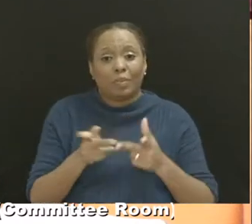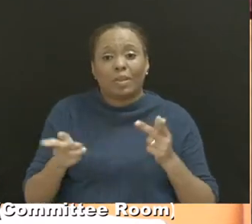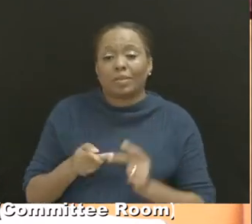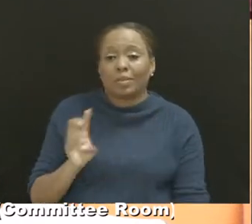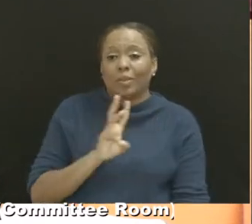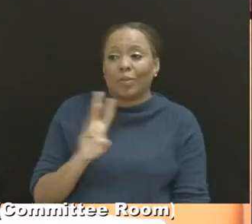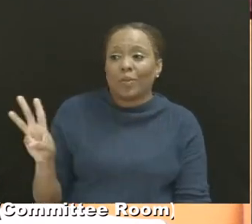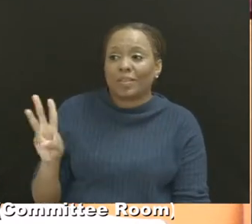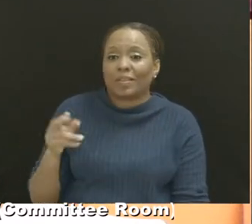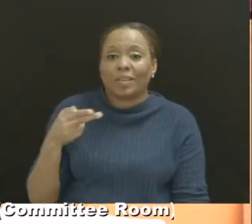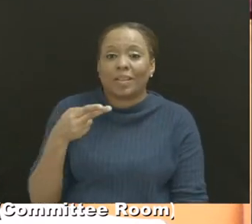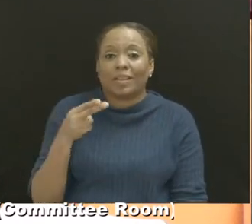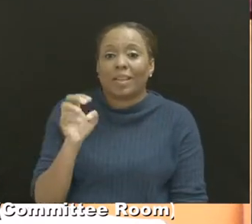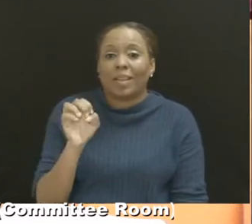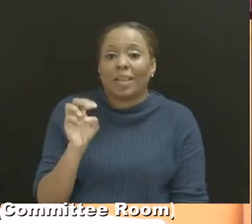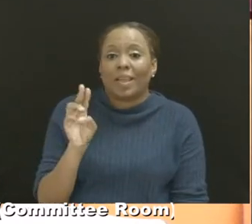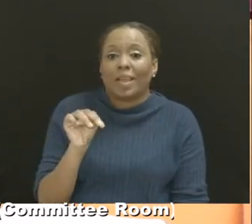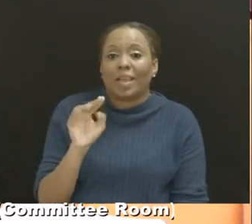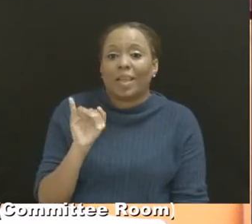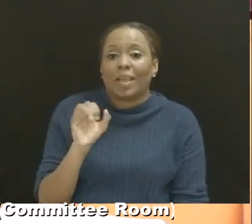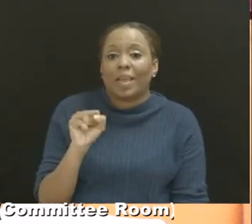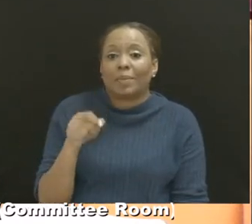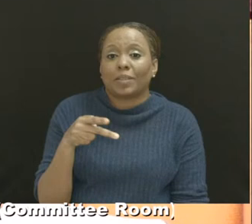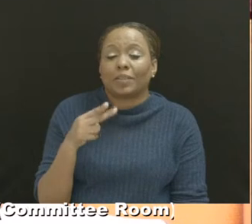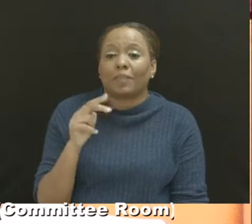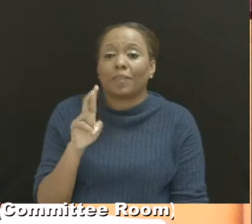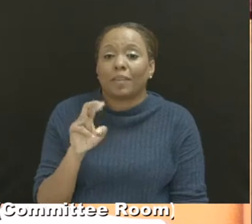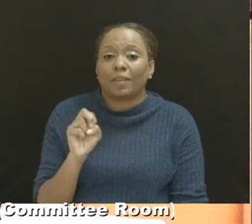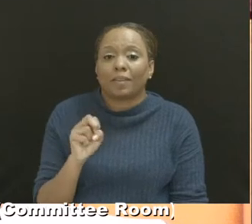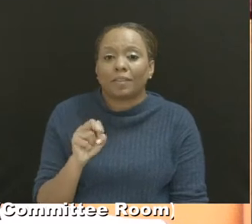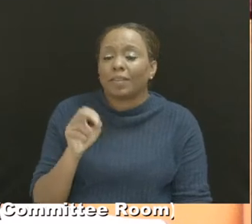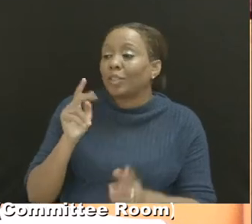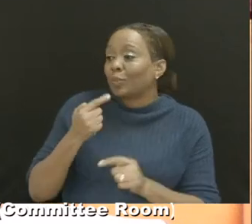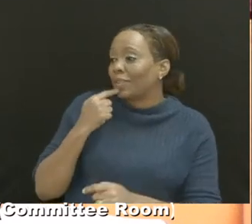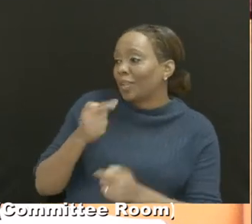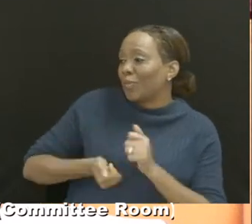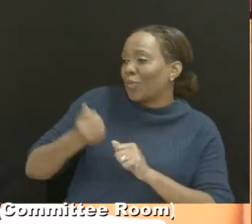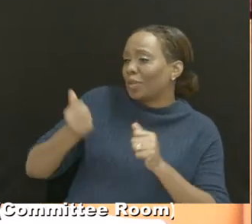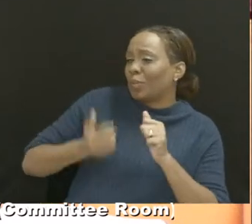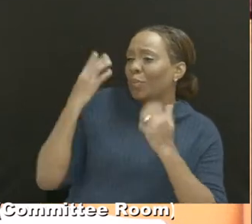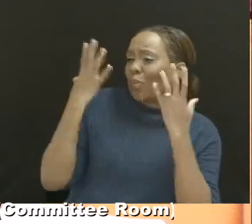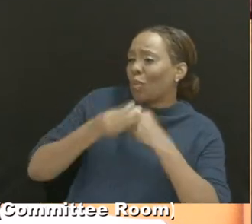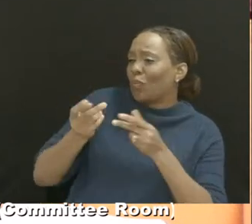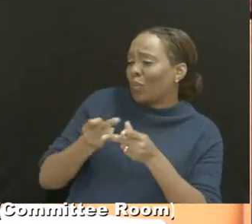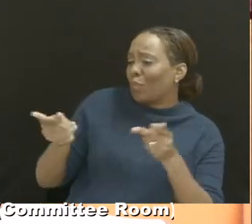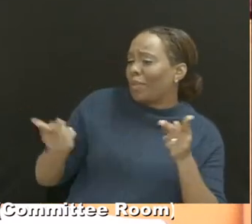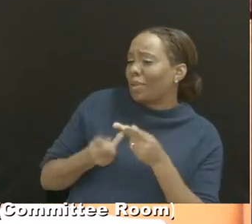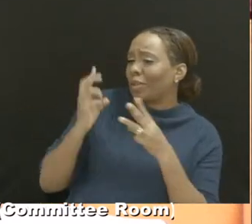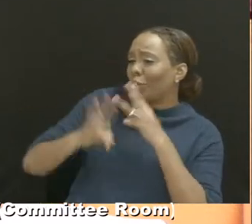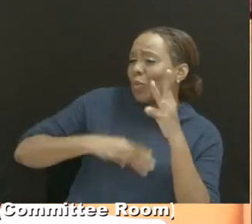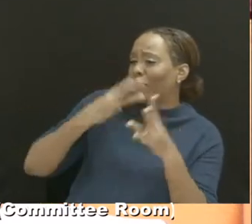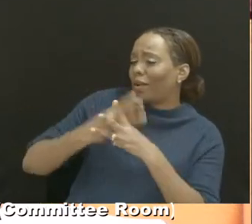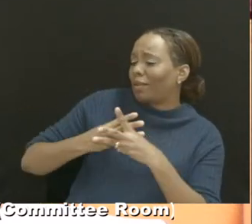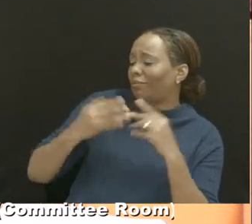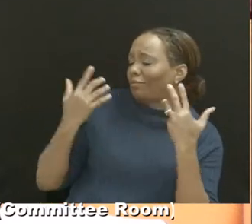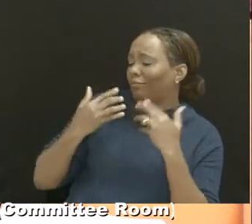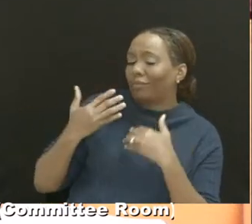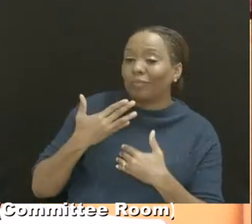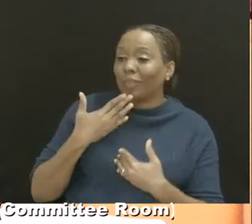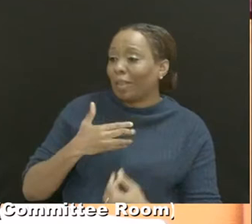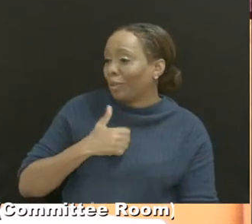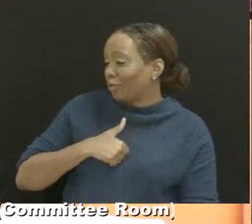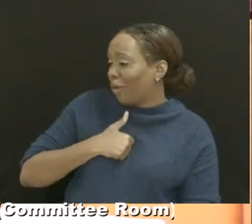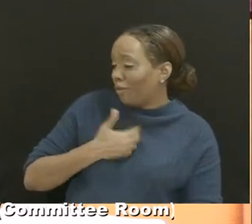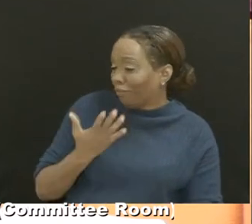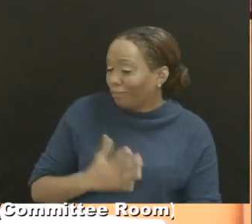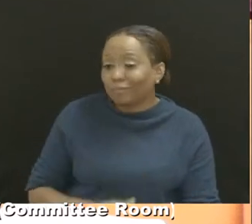Hemisphere. There is the botanical, someone said the world, in the world, my apologies. But we